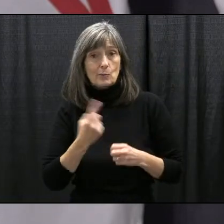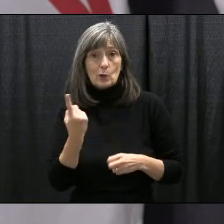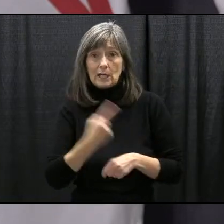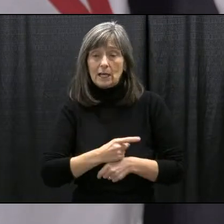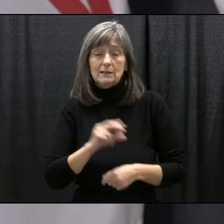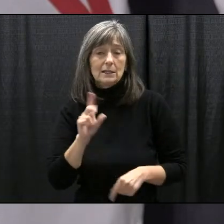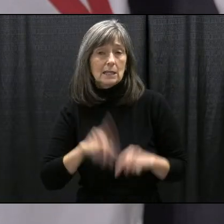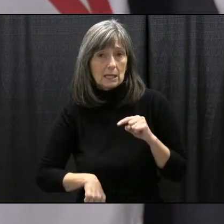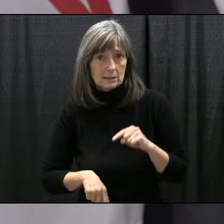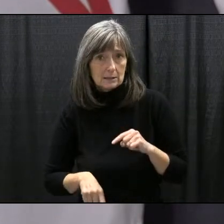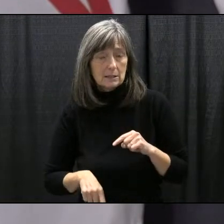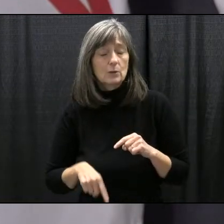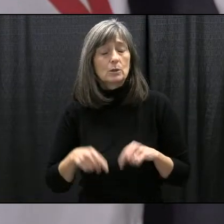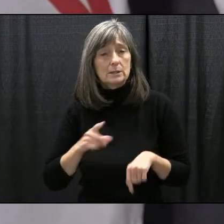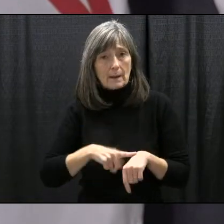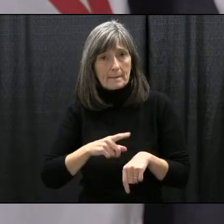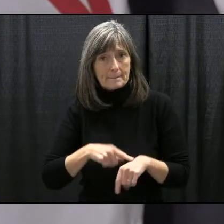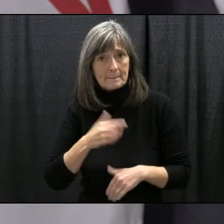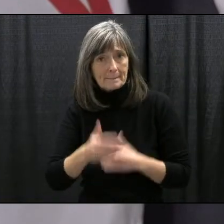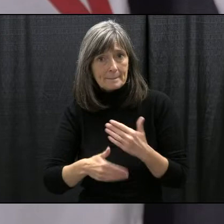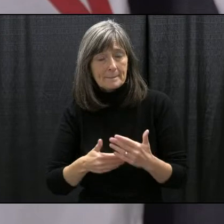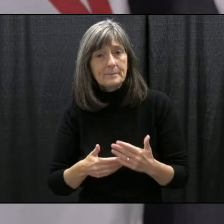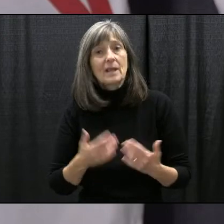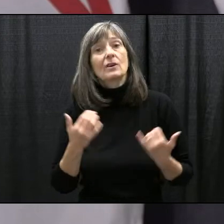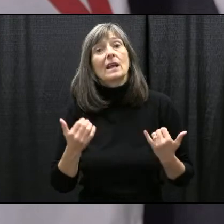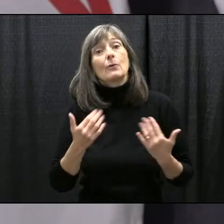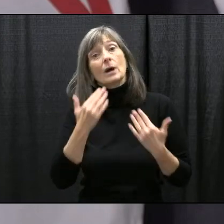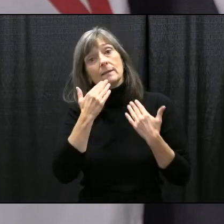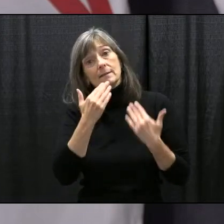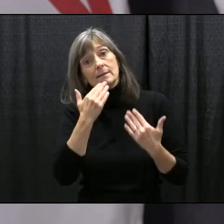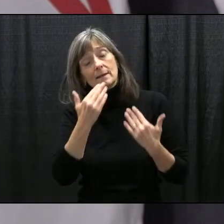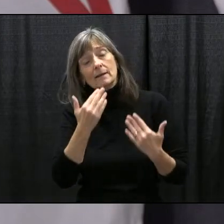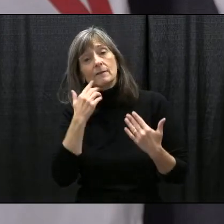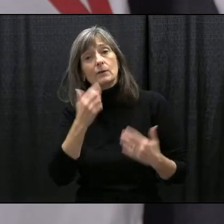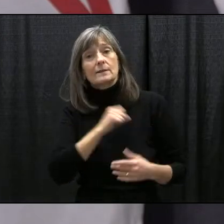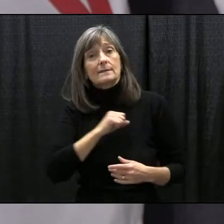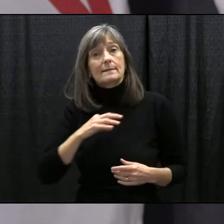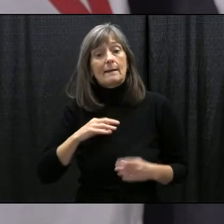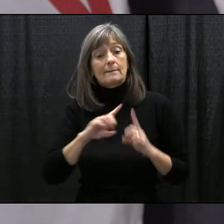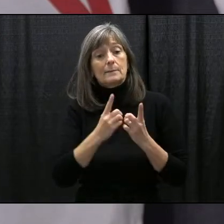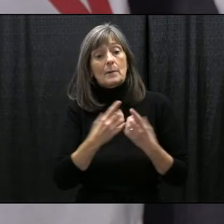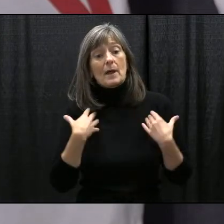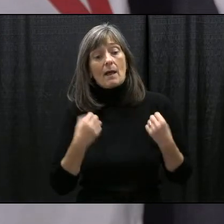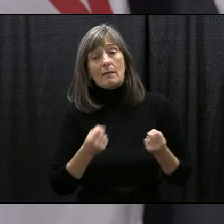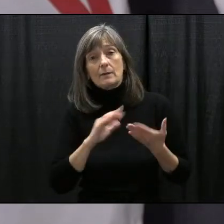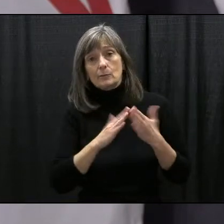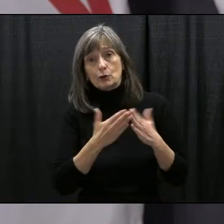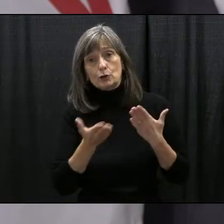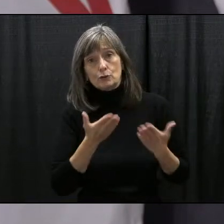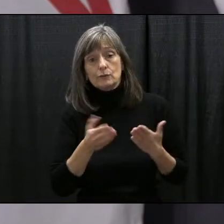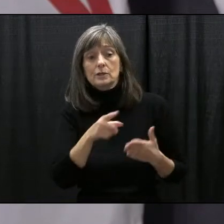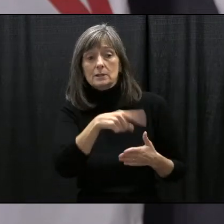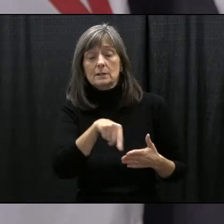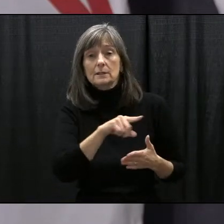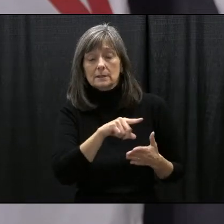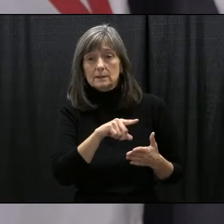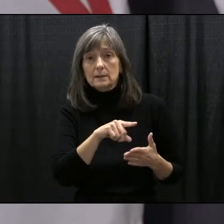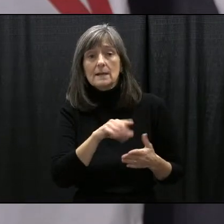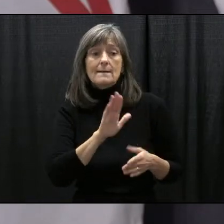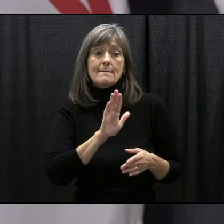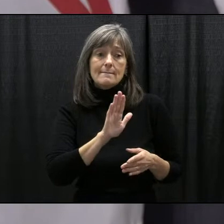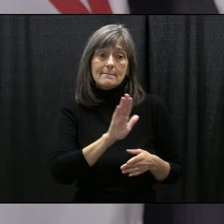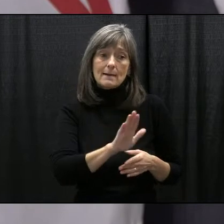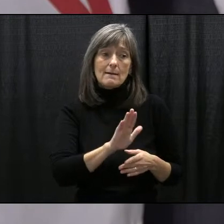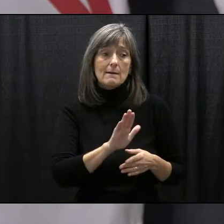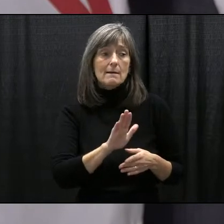I'd just like to take this time to extend sincere thanks to the staff of the Department of Health and Community Services. They have